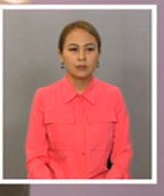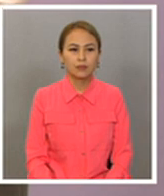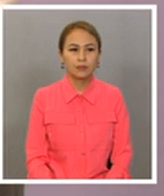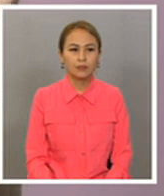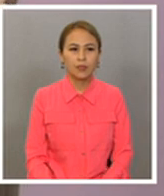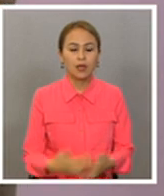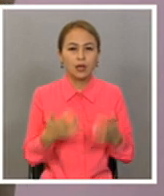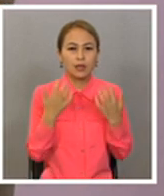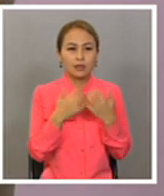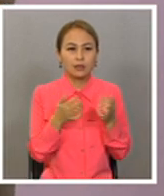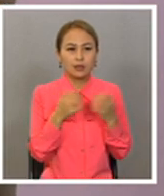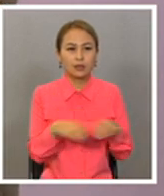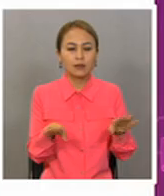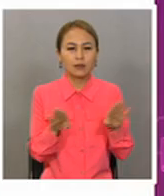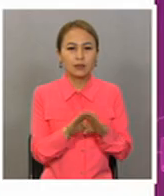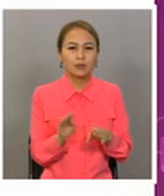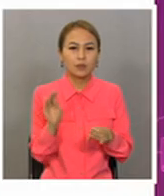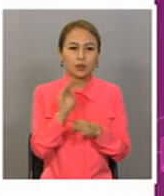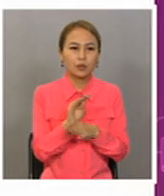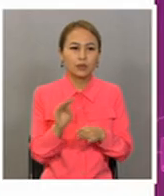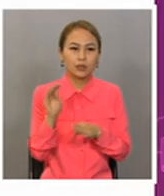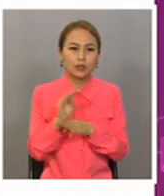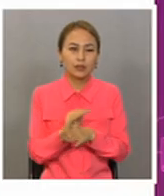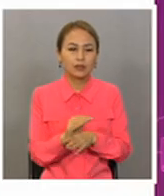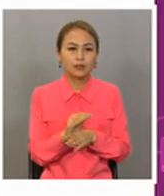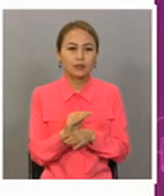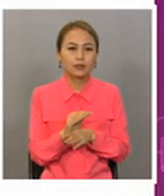Sandı direktörmen toltırayık.